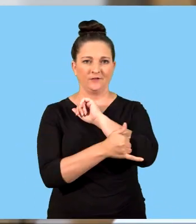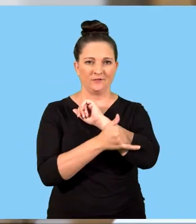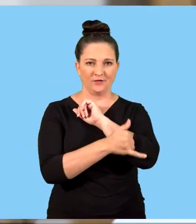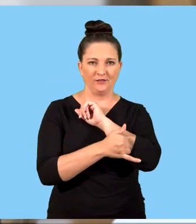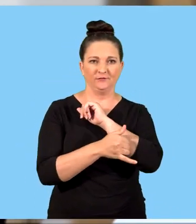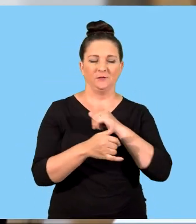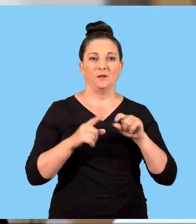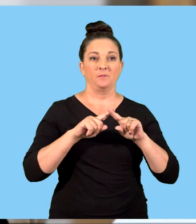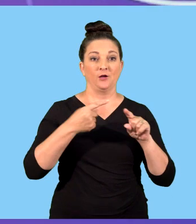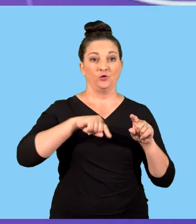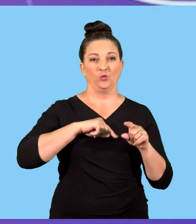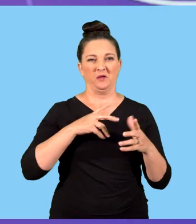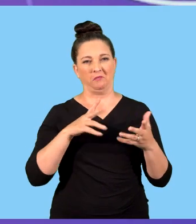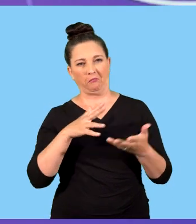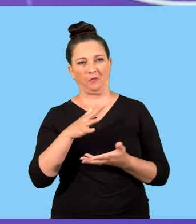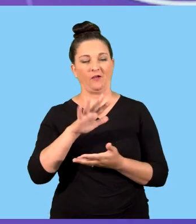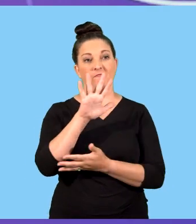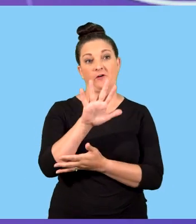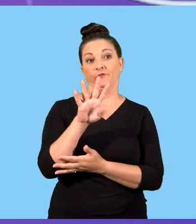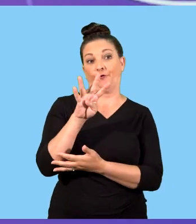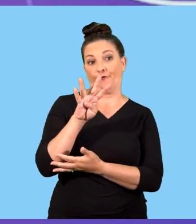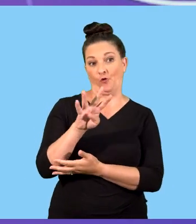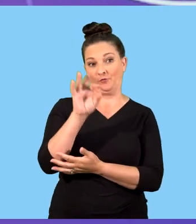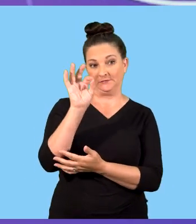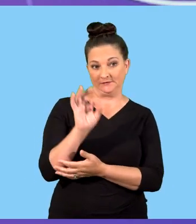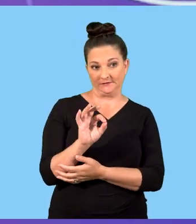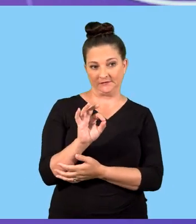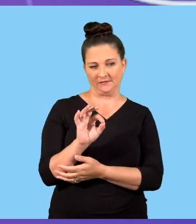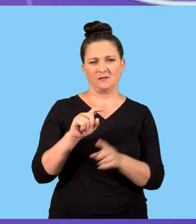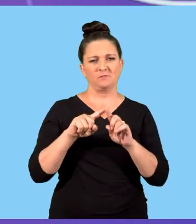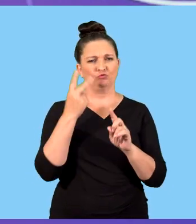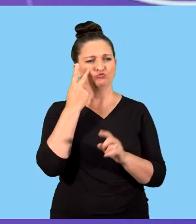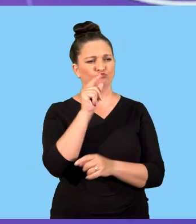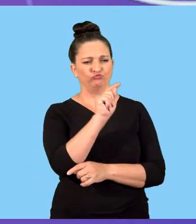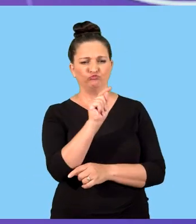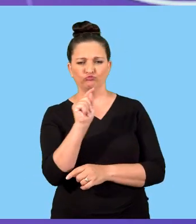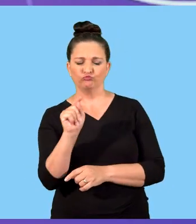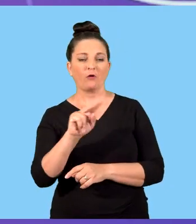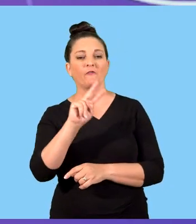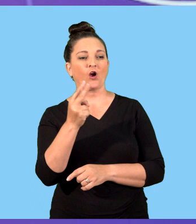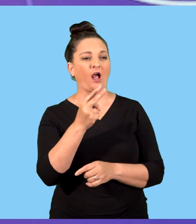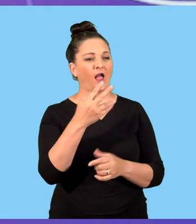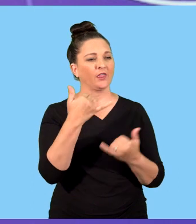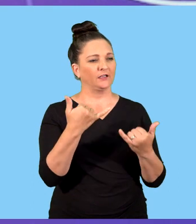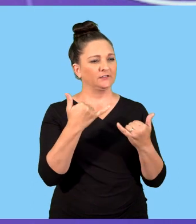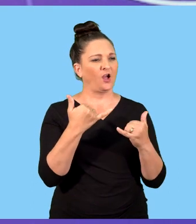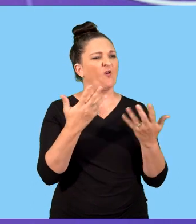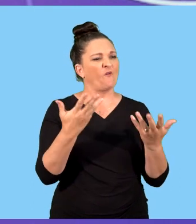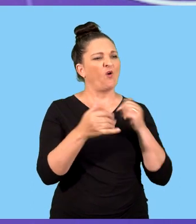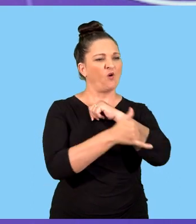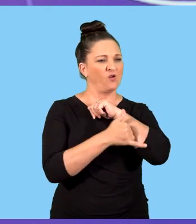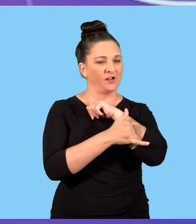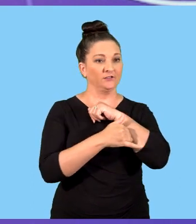actually spend at 54. So looking at that compared to the rest of these countries, we're kind of at the top end